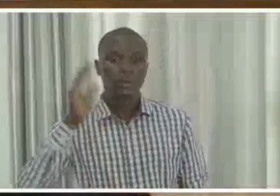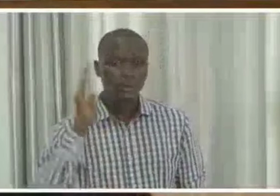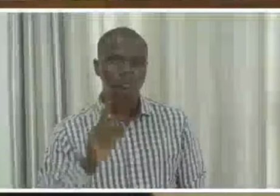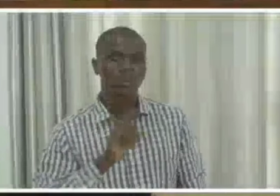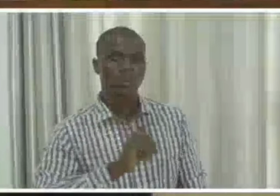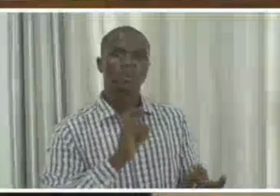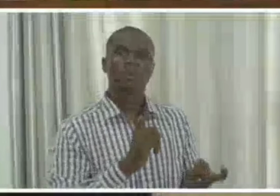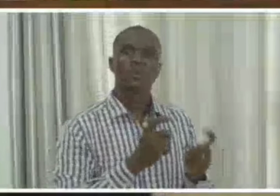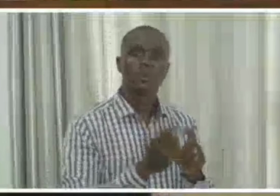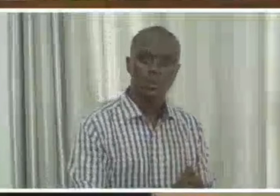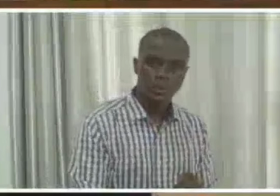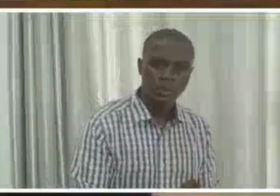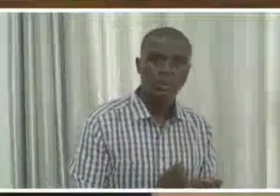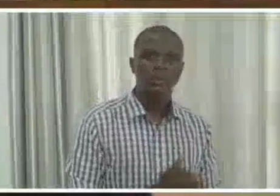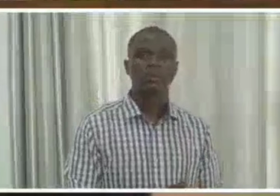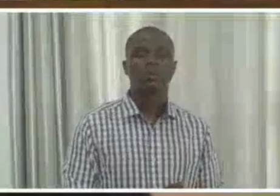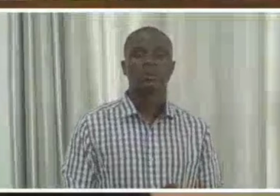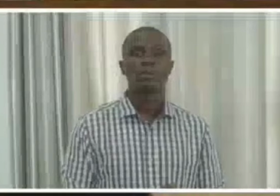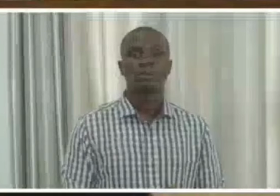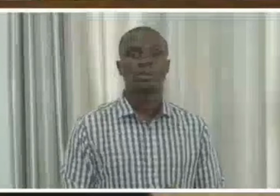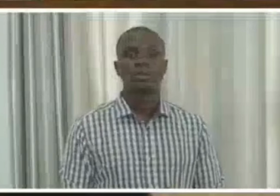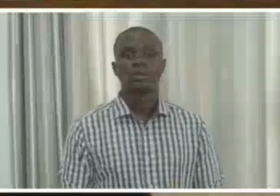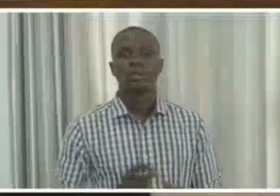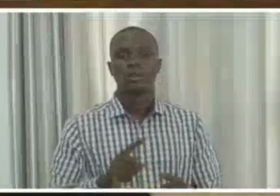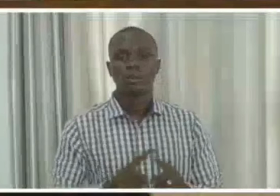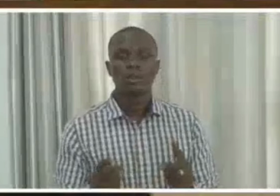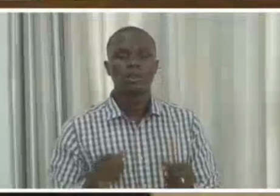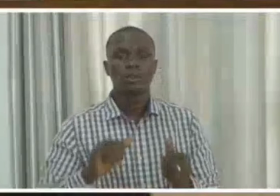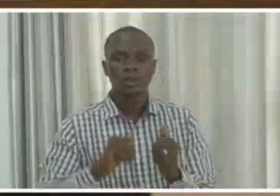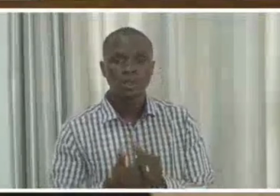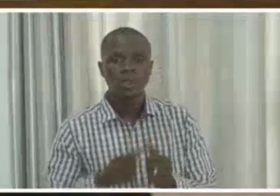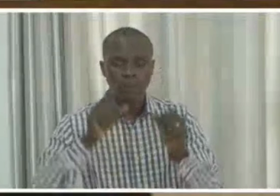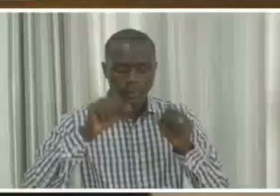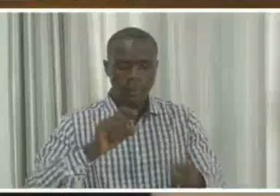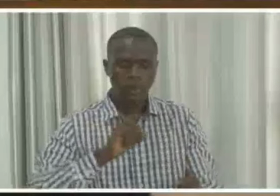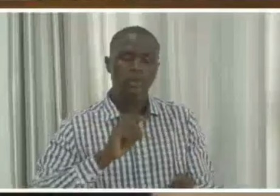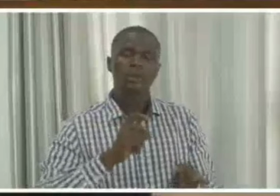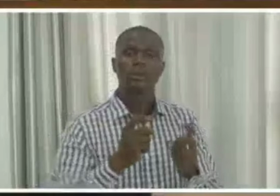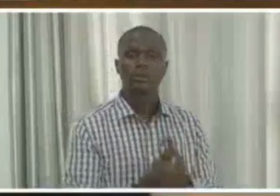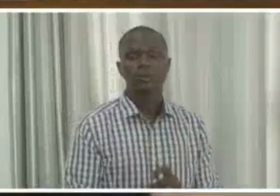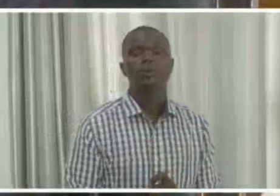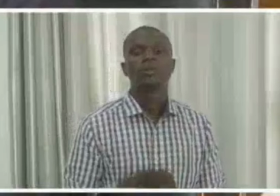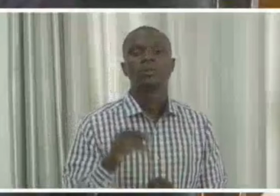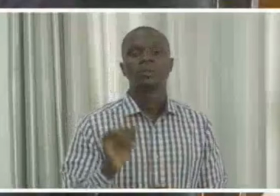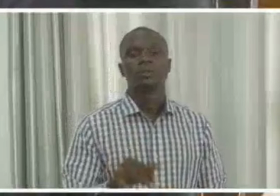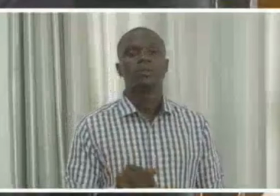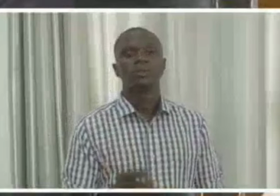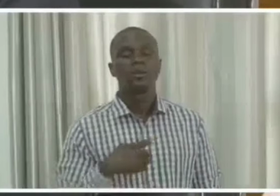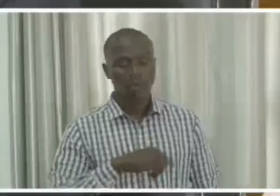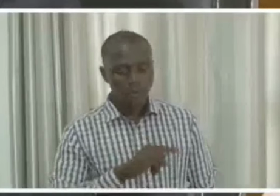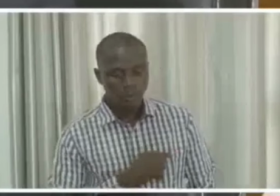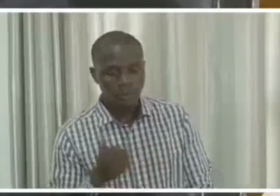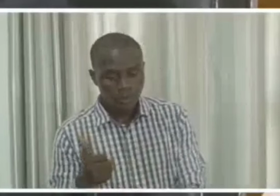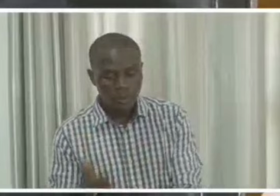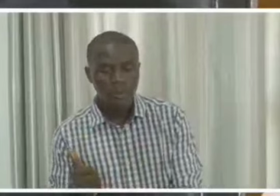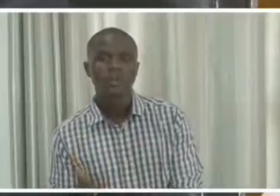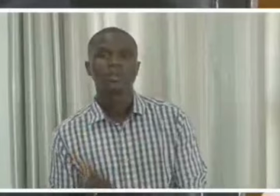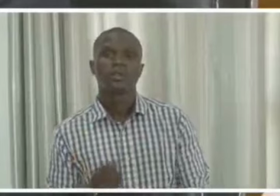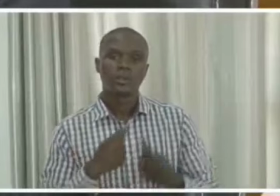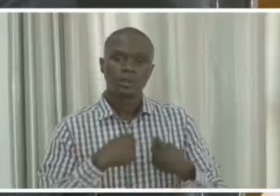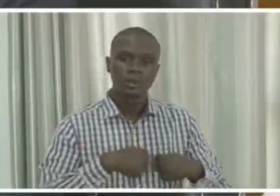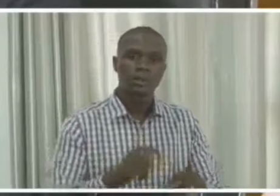for then changes then they for adapt to climate change. Then one and the way they cause